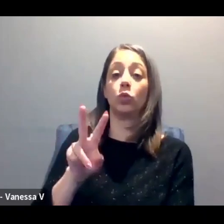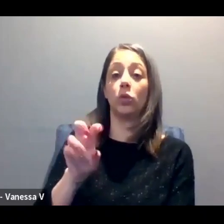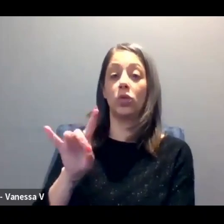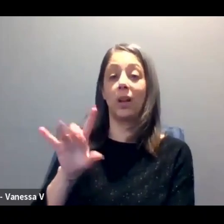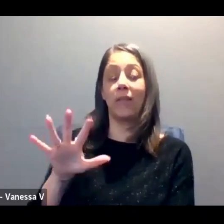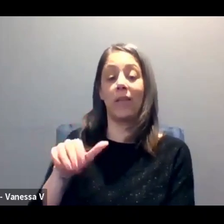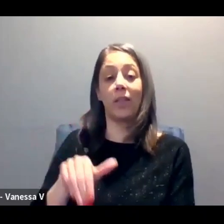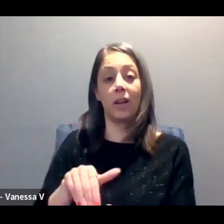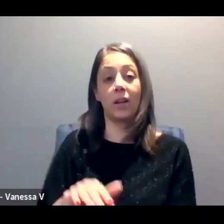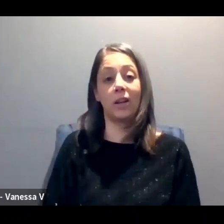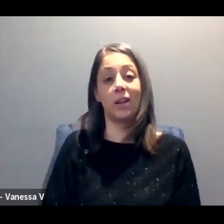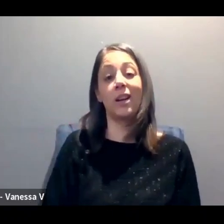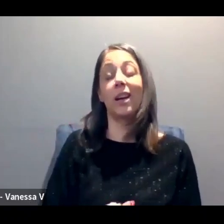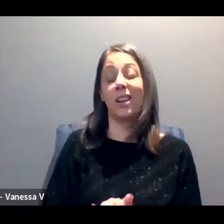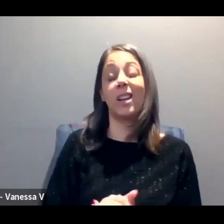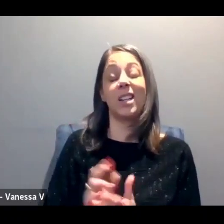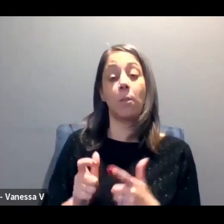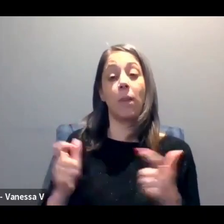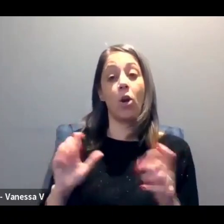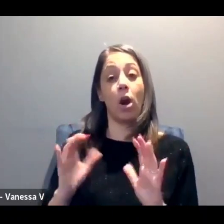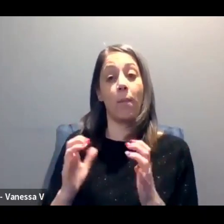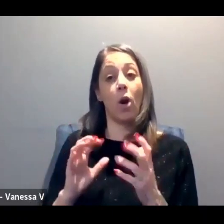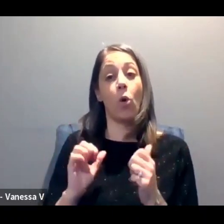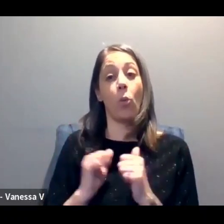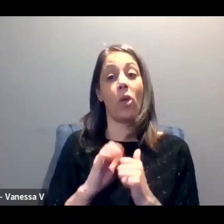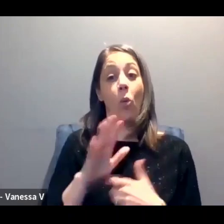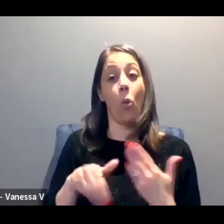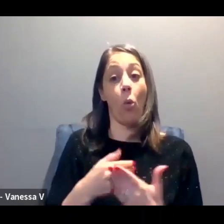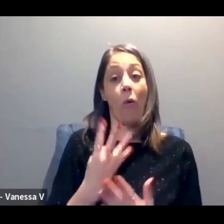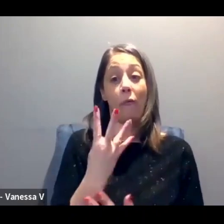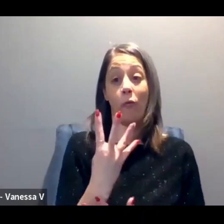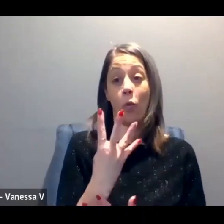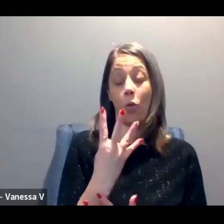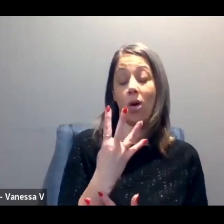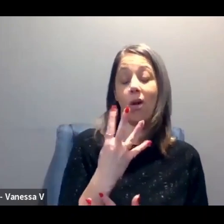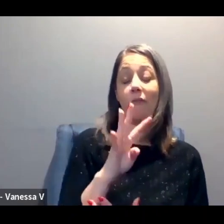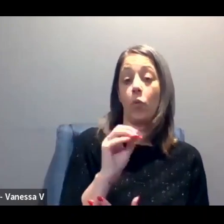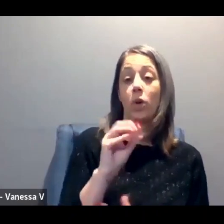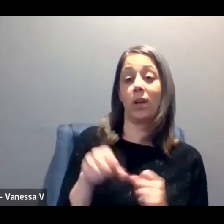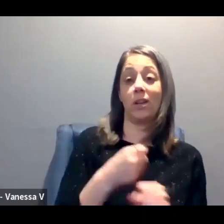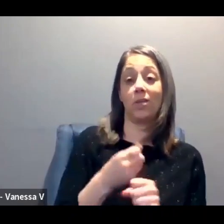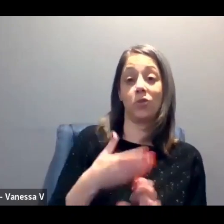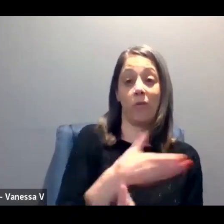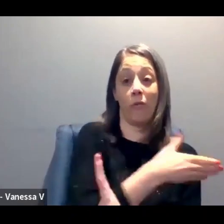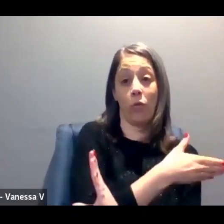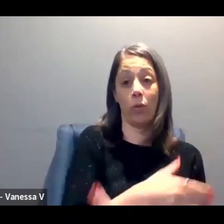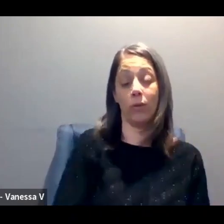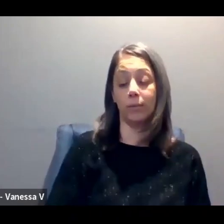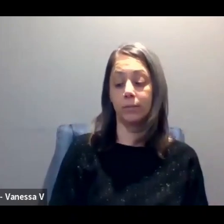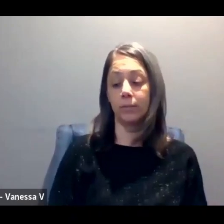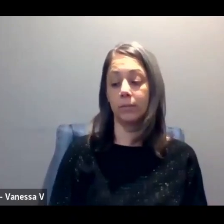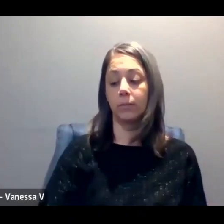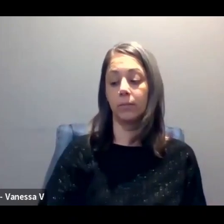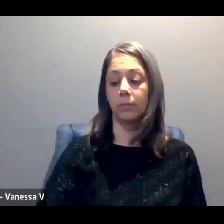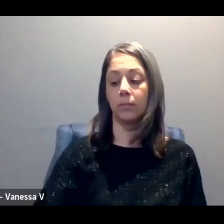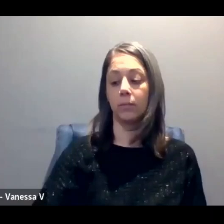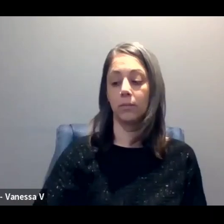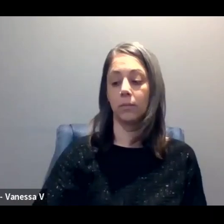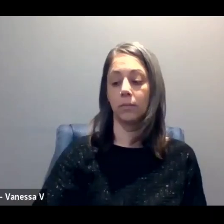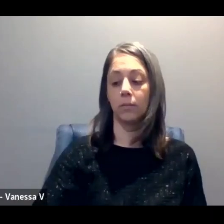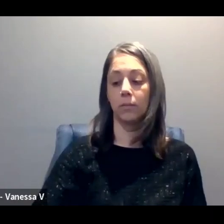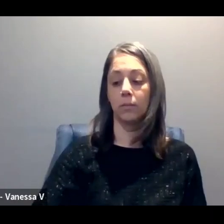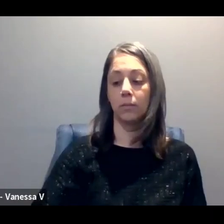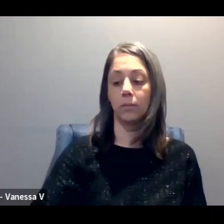than the past 4 decades combined. our boomer